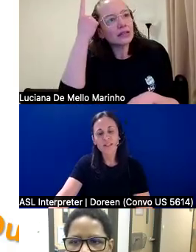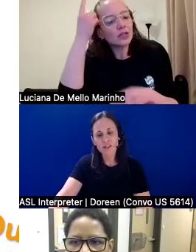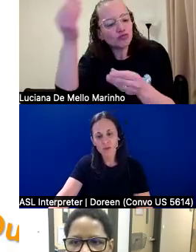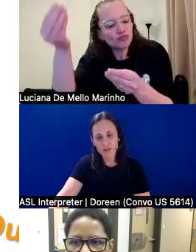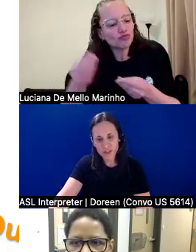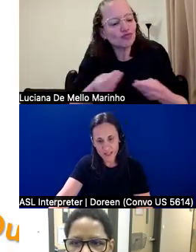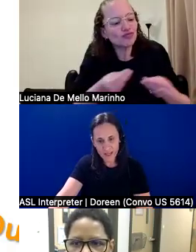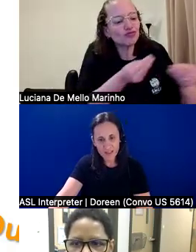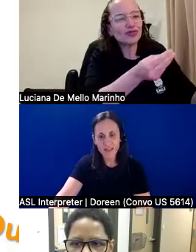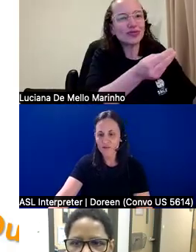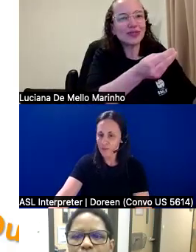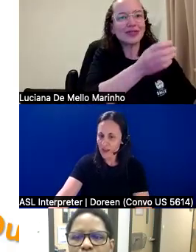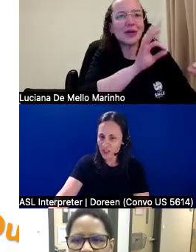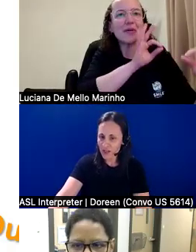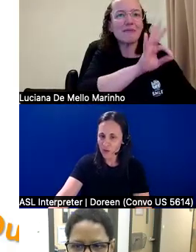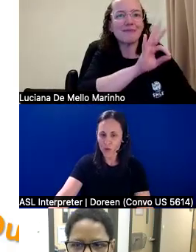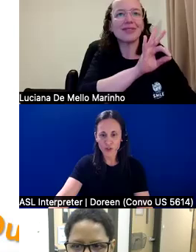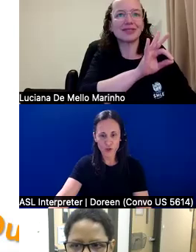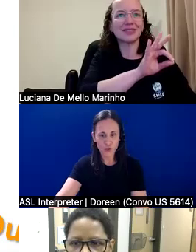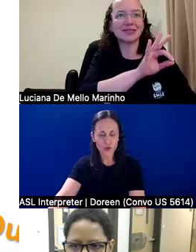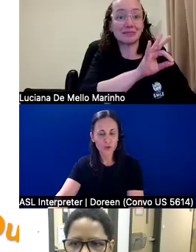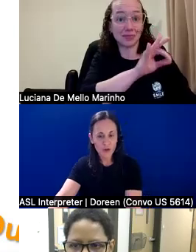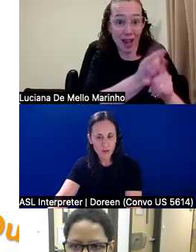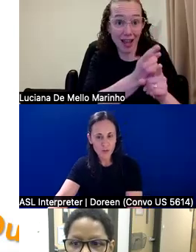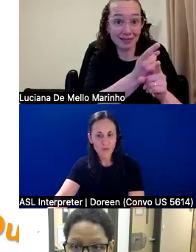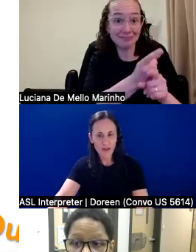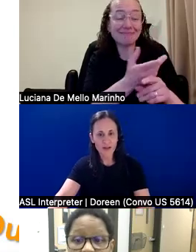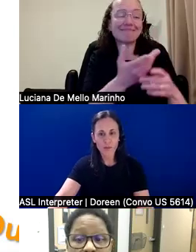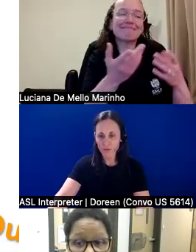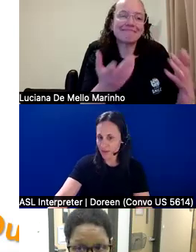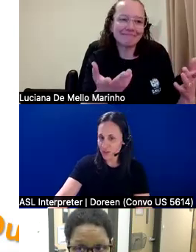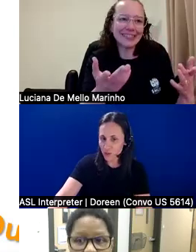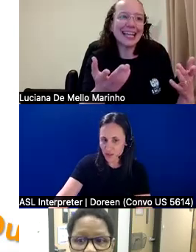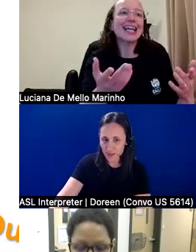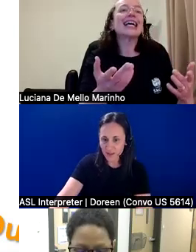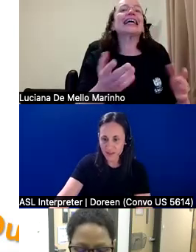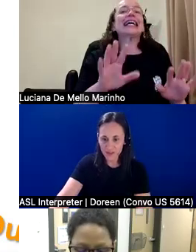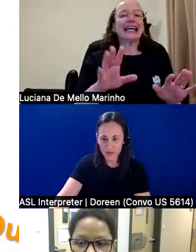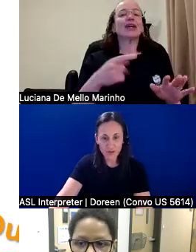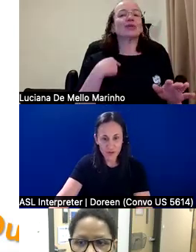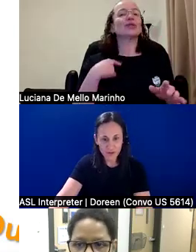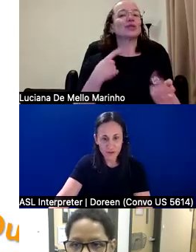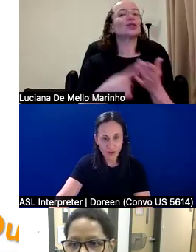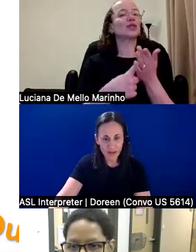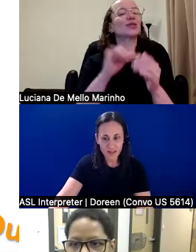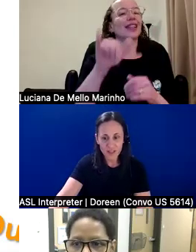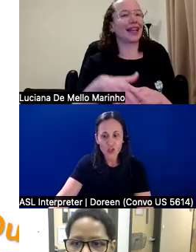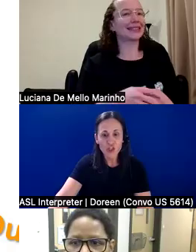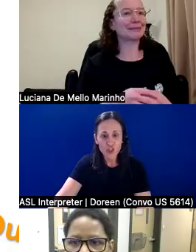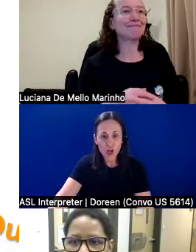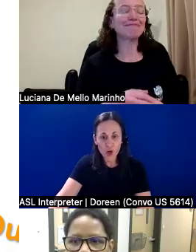interpreters need to understand the information in order to provide it perfectly to the deaf